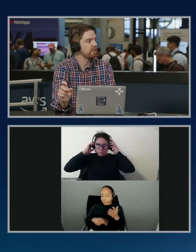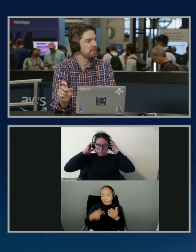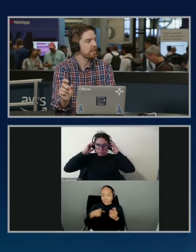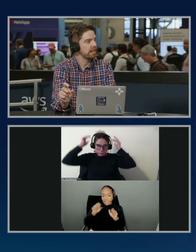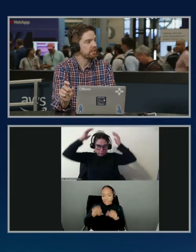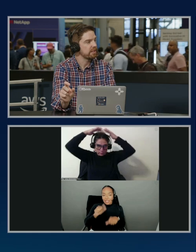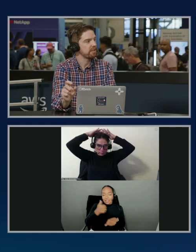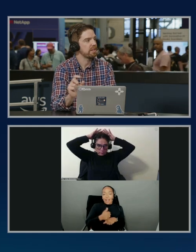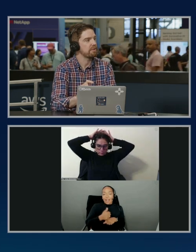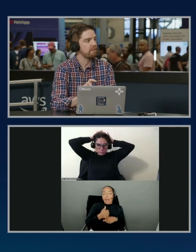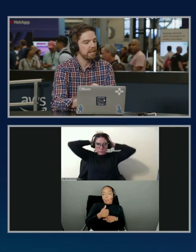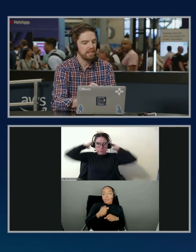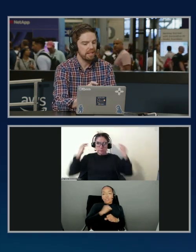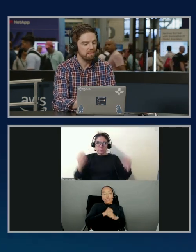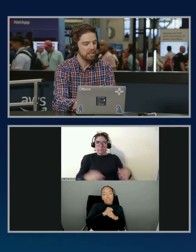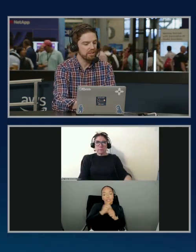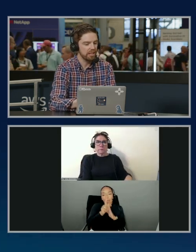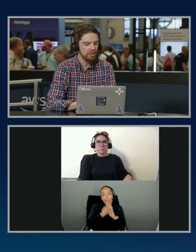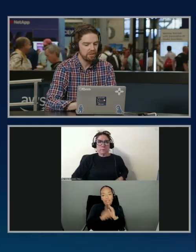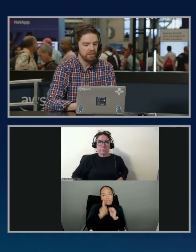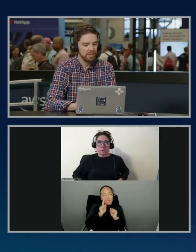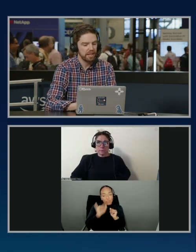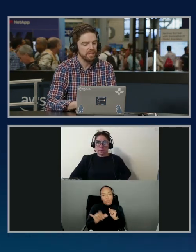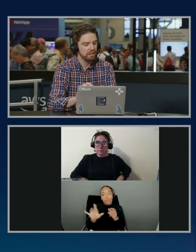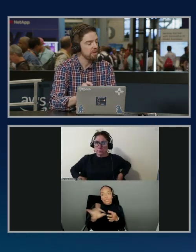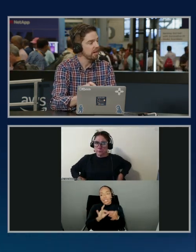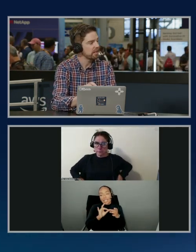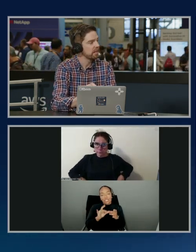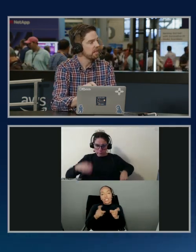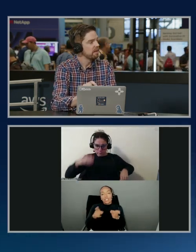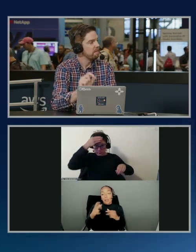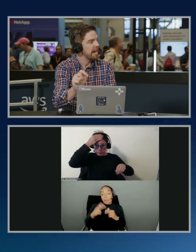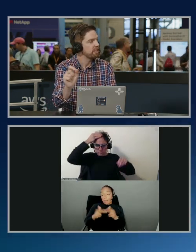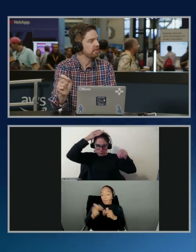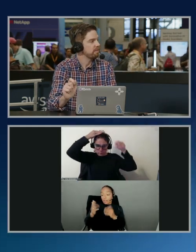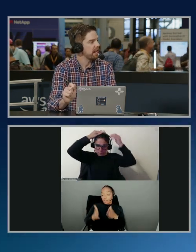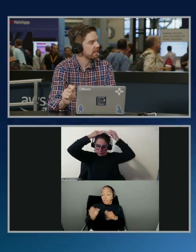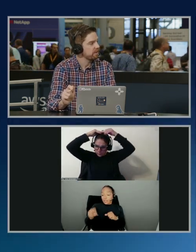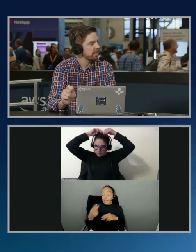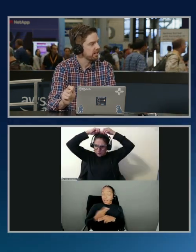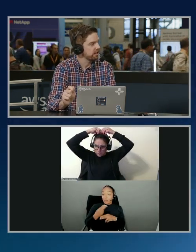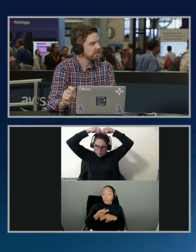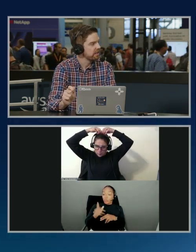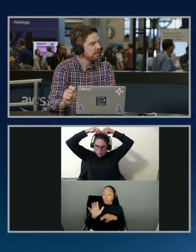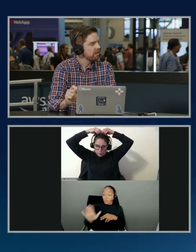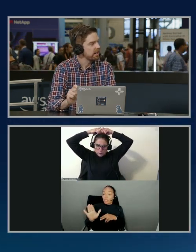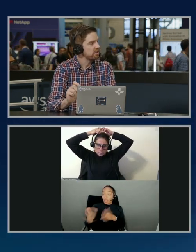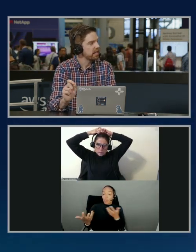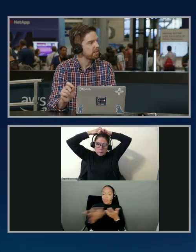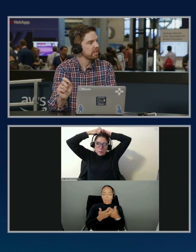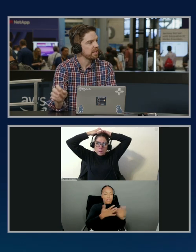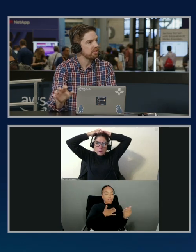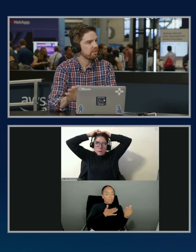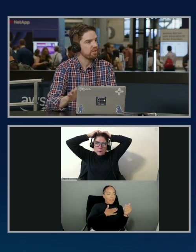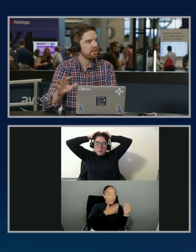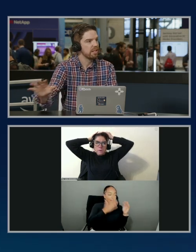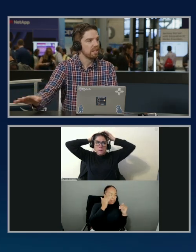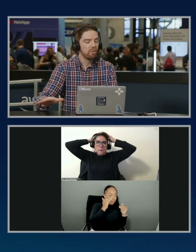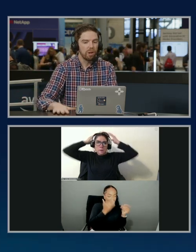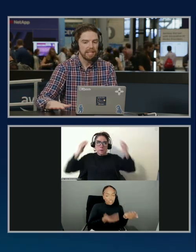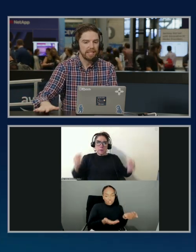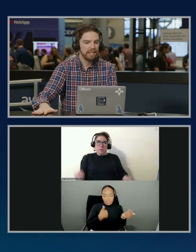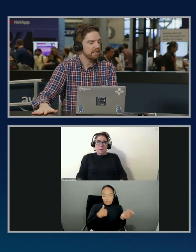policies for those connections so that what the builder can use inside their product matches my expectation, right? So I can really